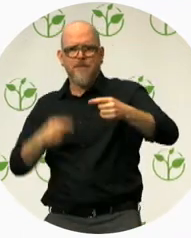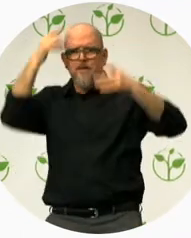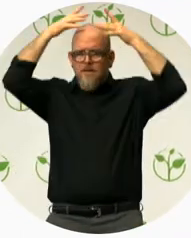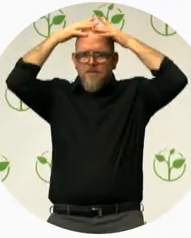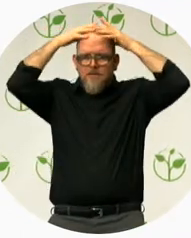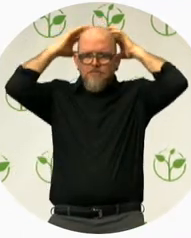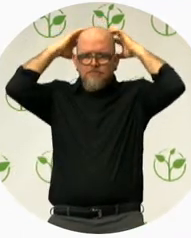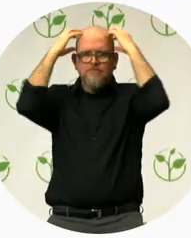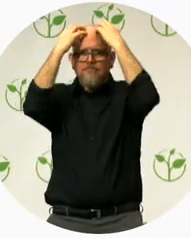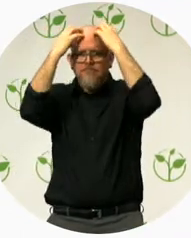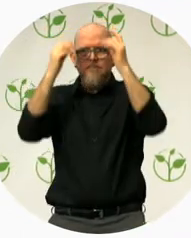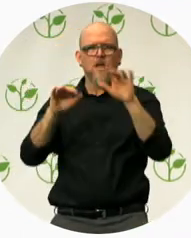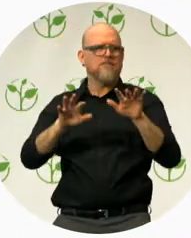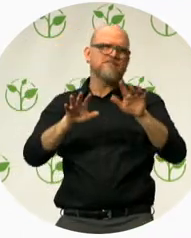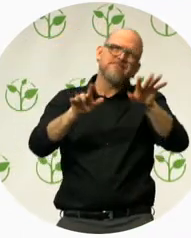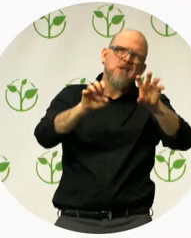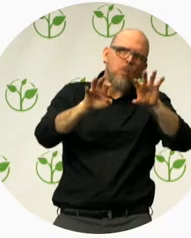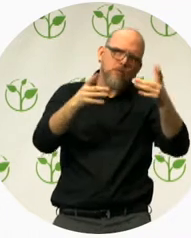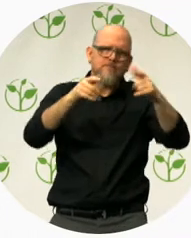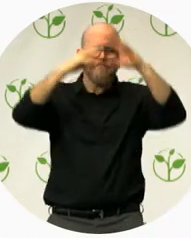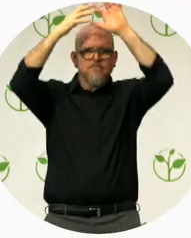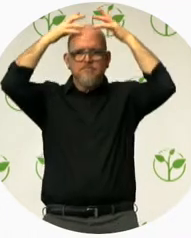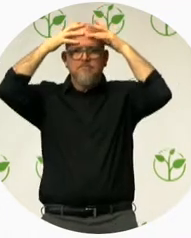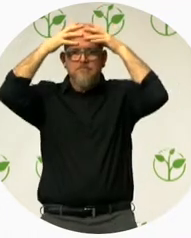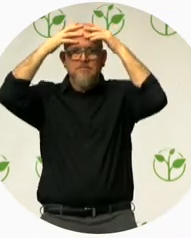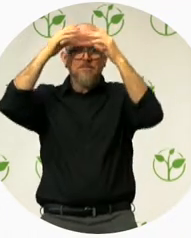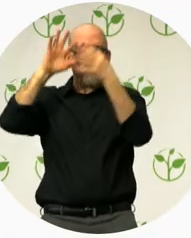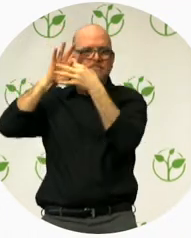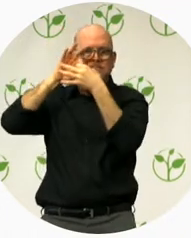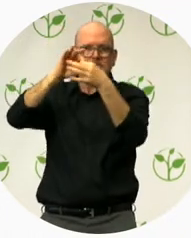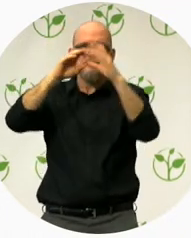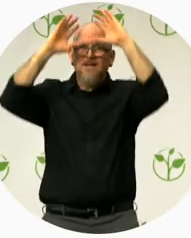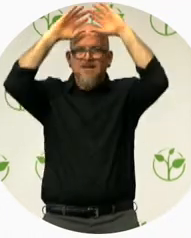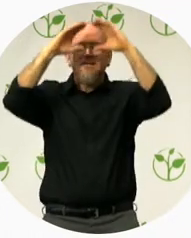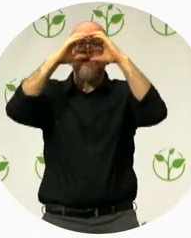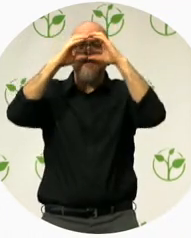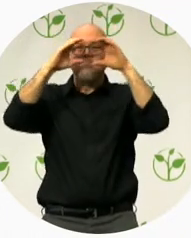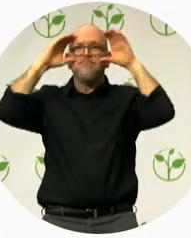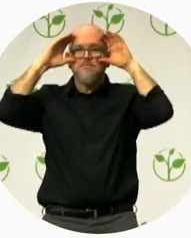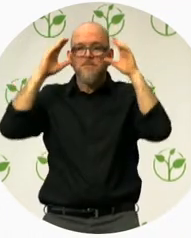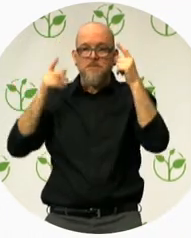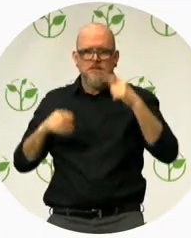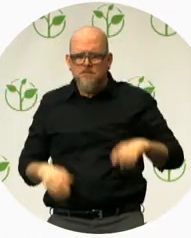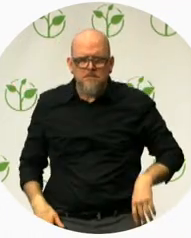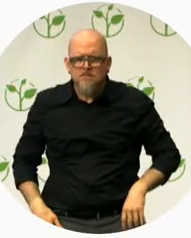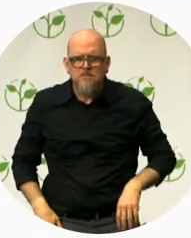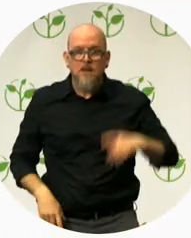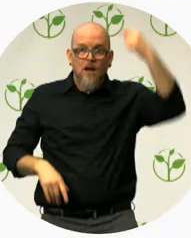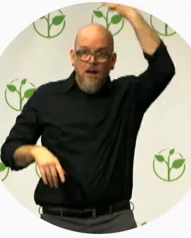computer interface. This image you are seeing is from my brain. Here I have a device